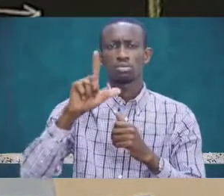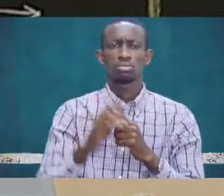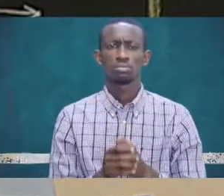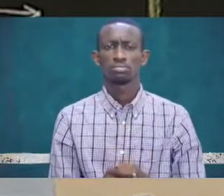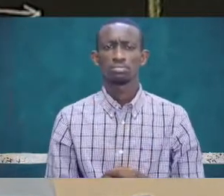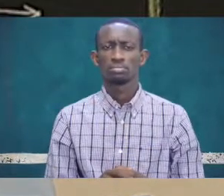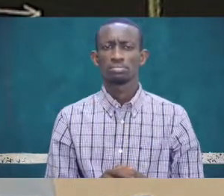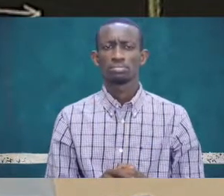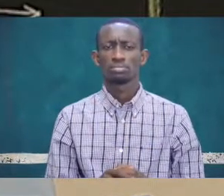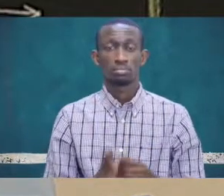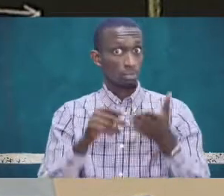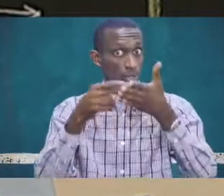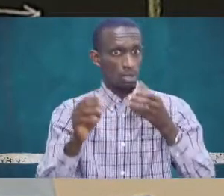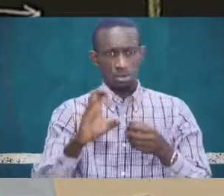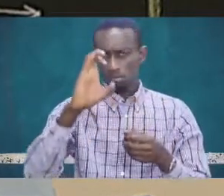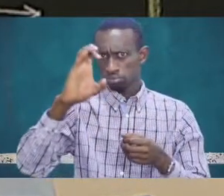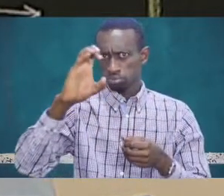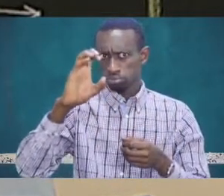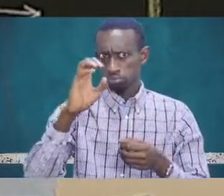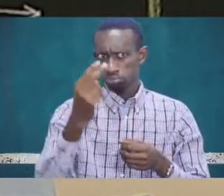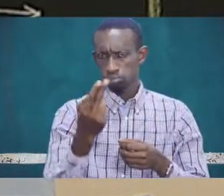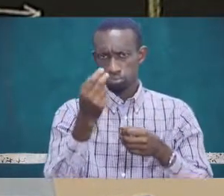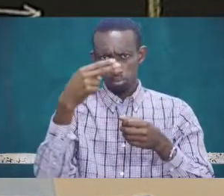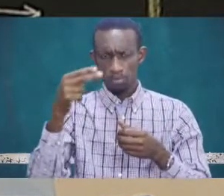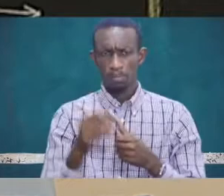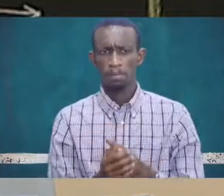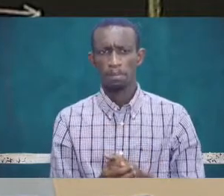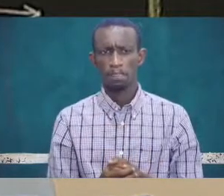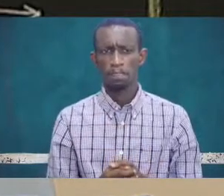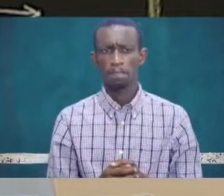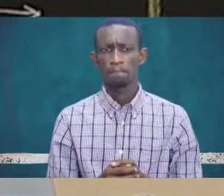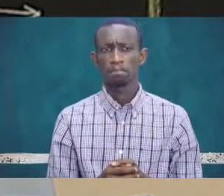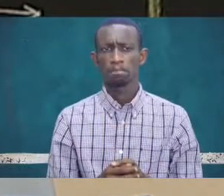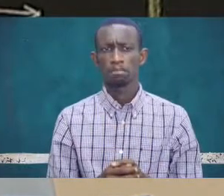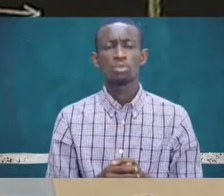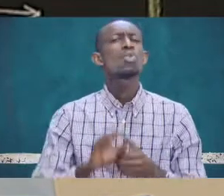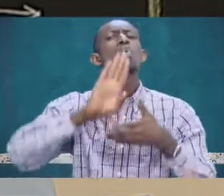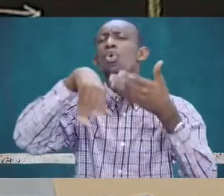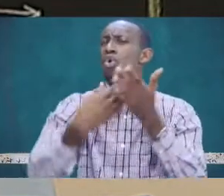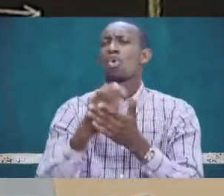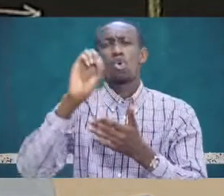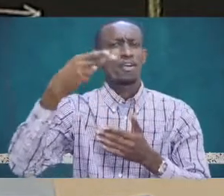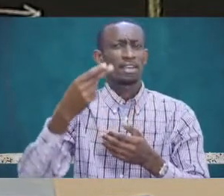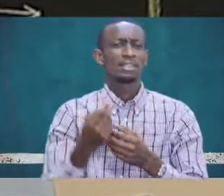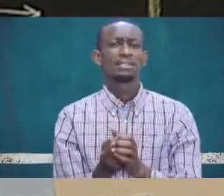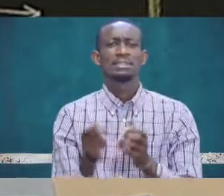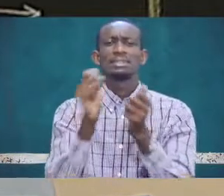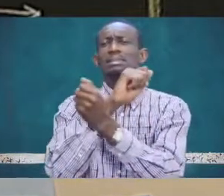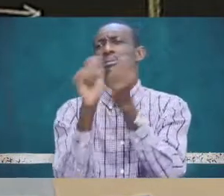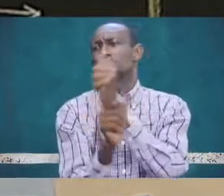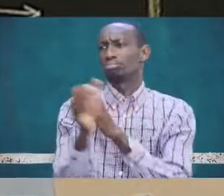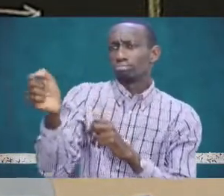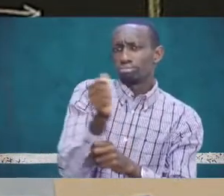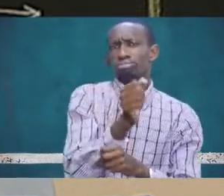substitution, nucleophilic substitution. So as we said, The OH will be substituted with